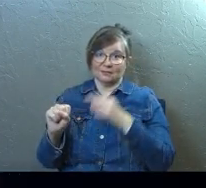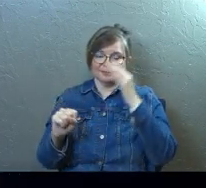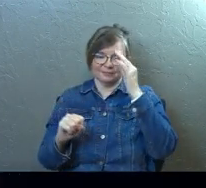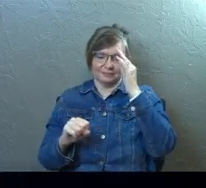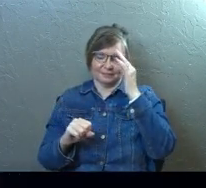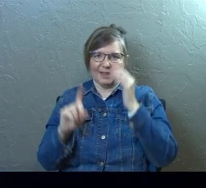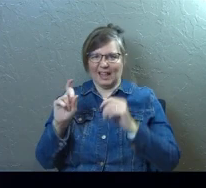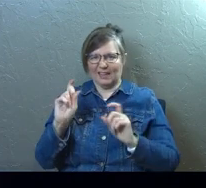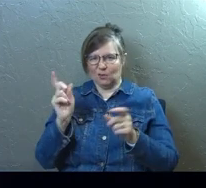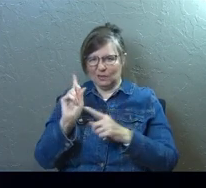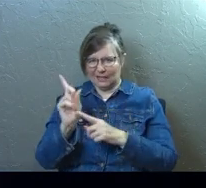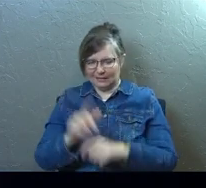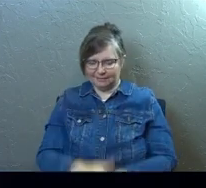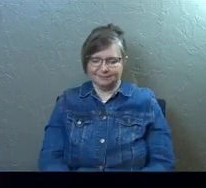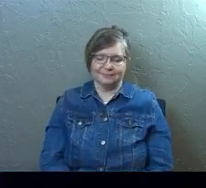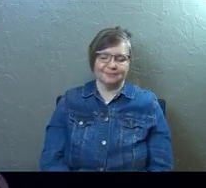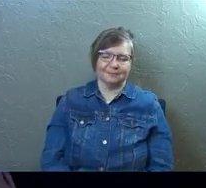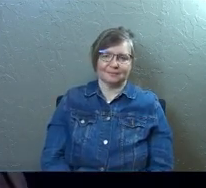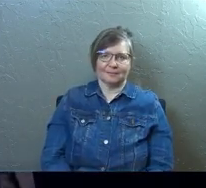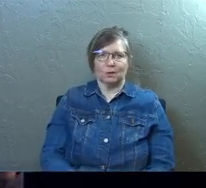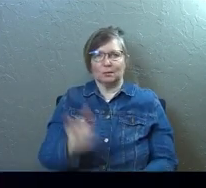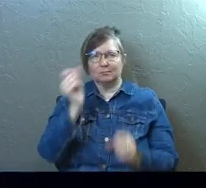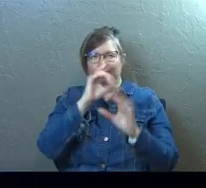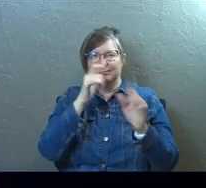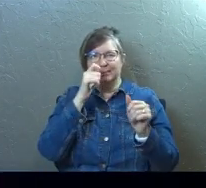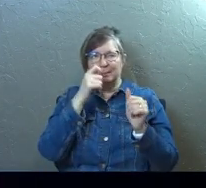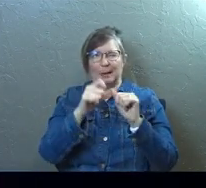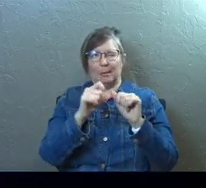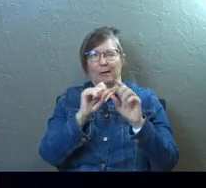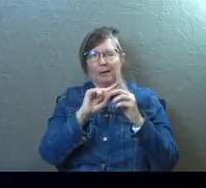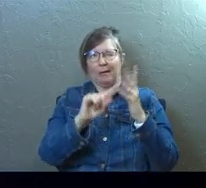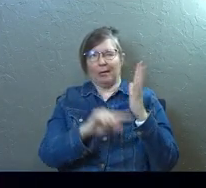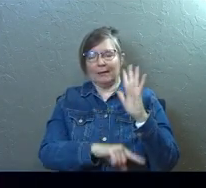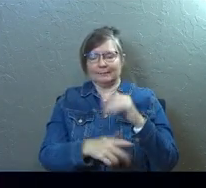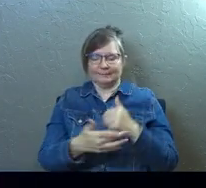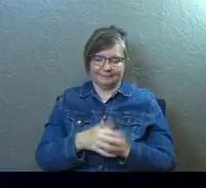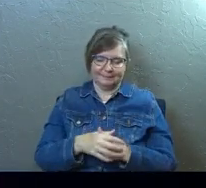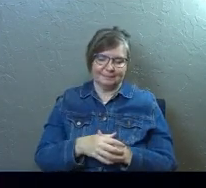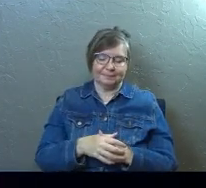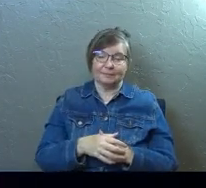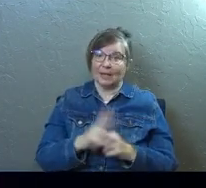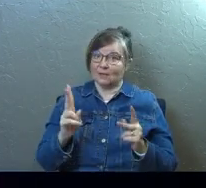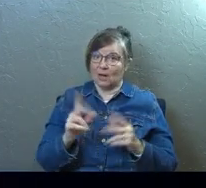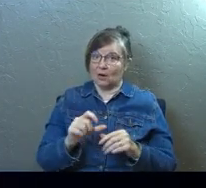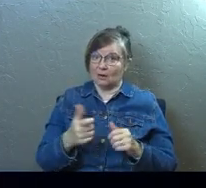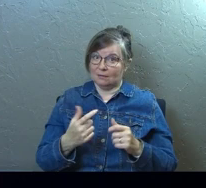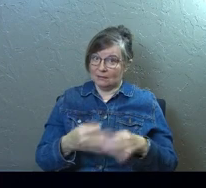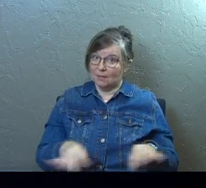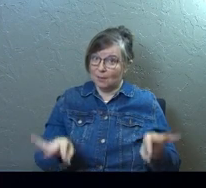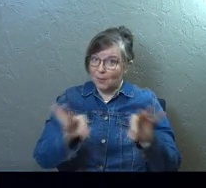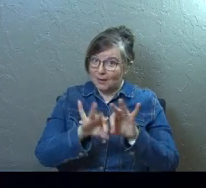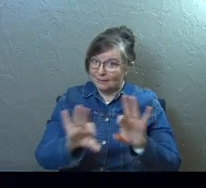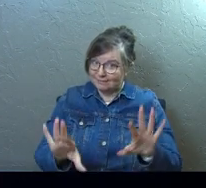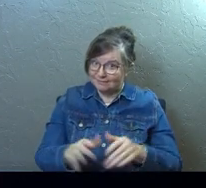Yeah. Give you a second. Get into the Avengers headspace. This is very important.